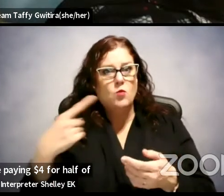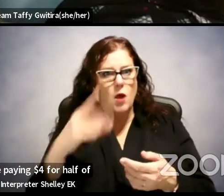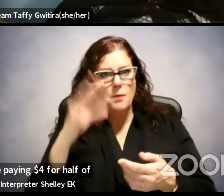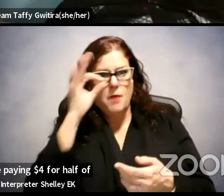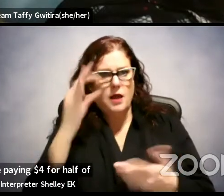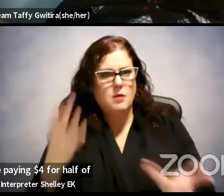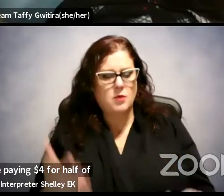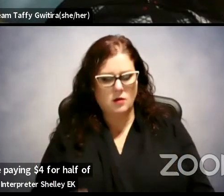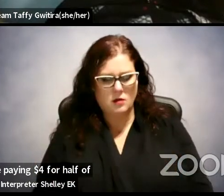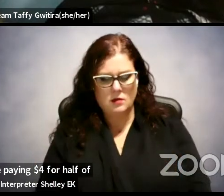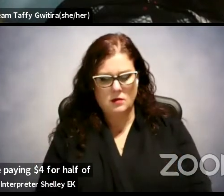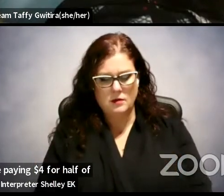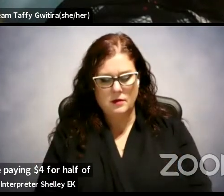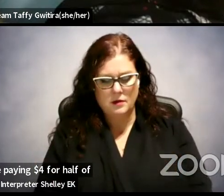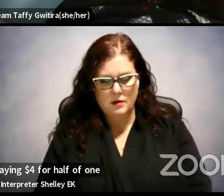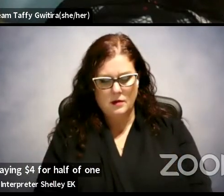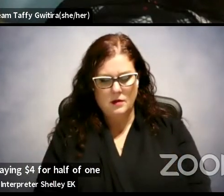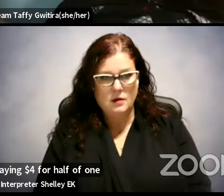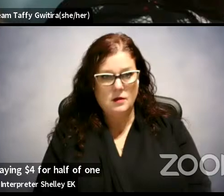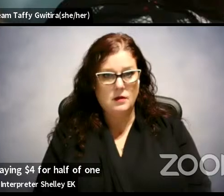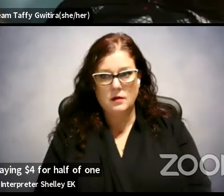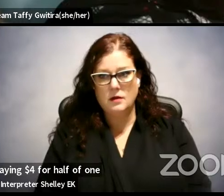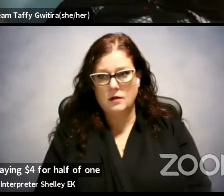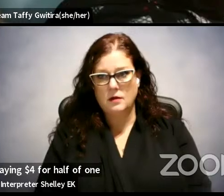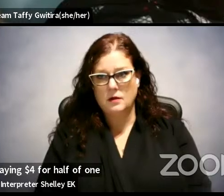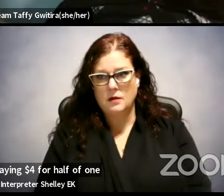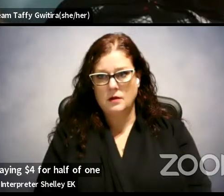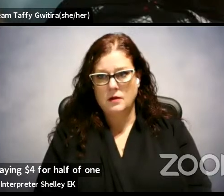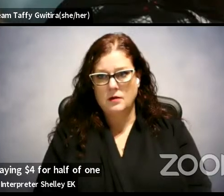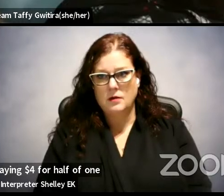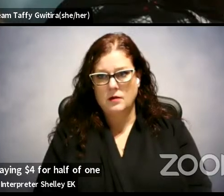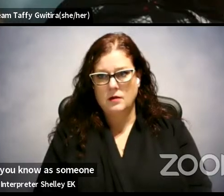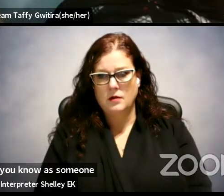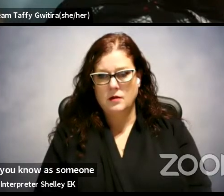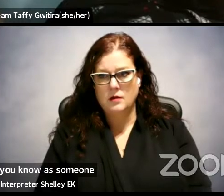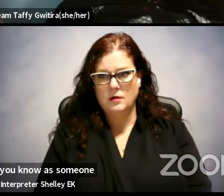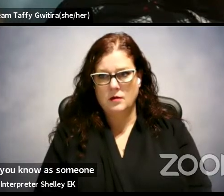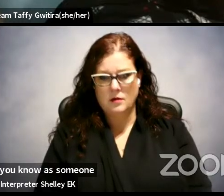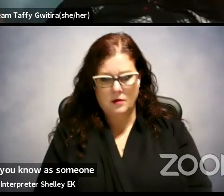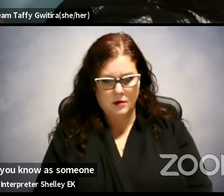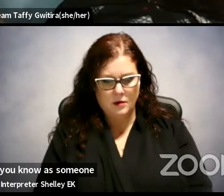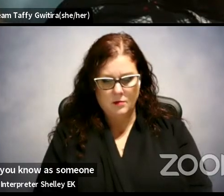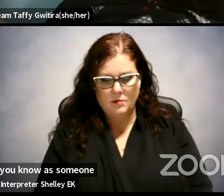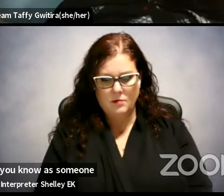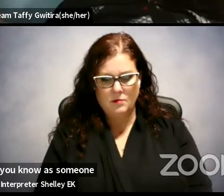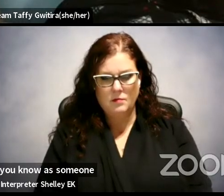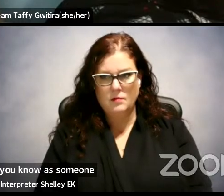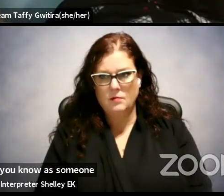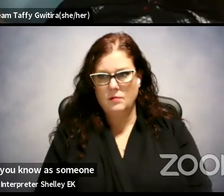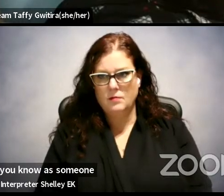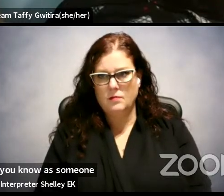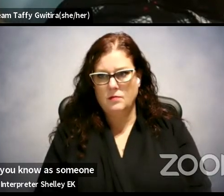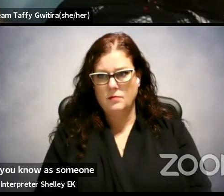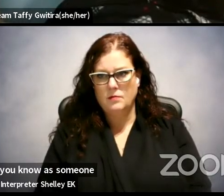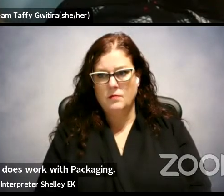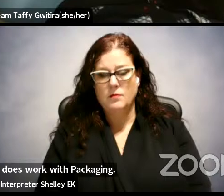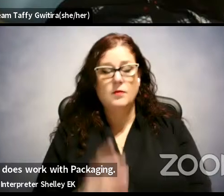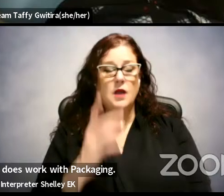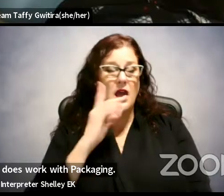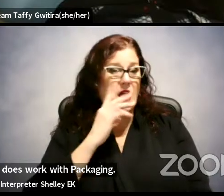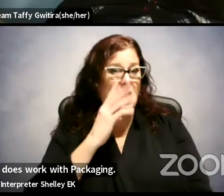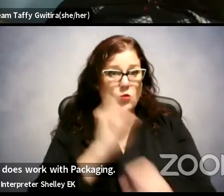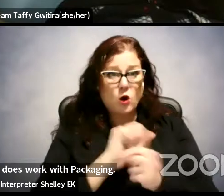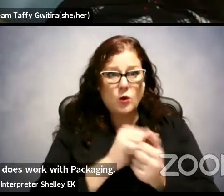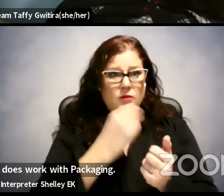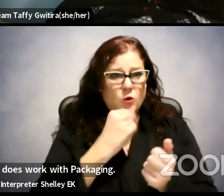pineapple. And I really, like, as someone who does work with food and who does work with packaging, I really